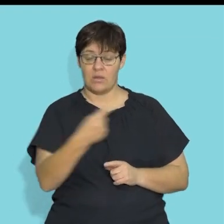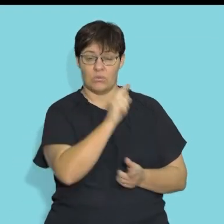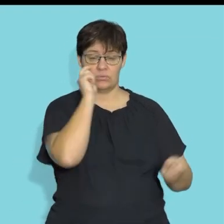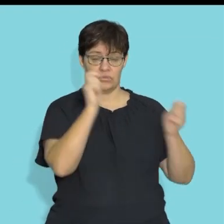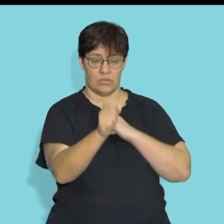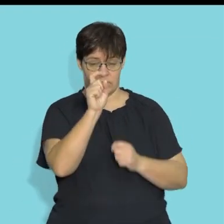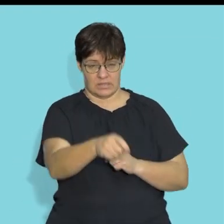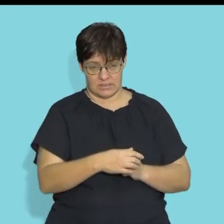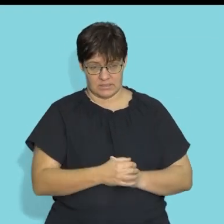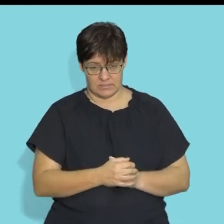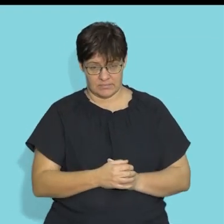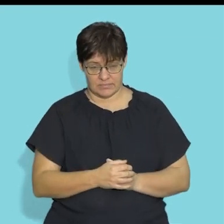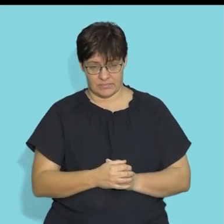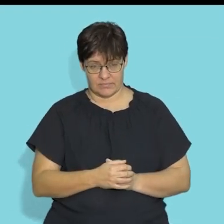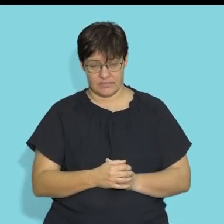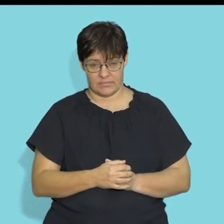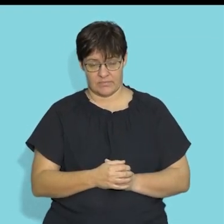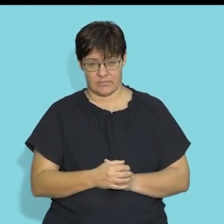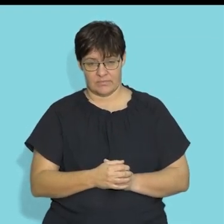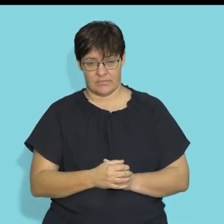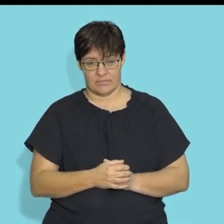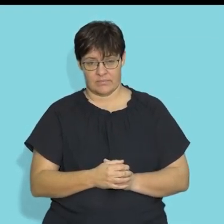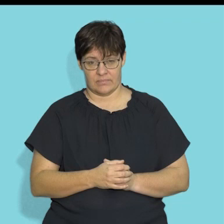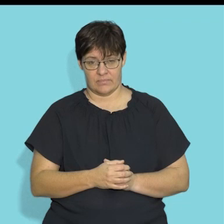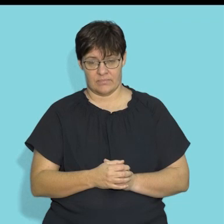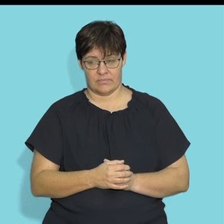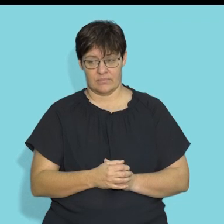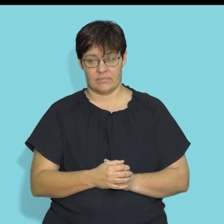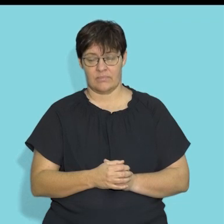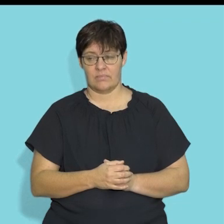must change when we write it in the opposite way.